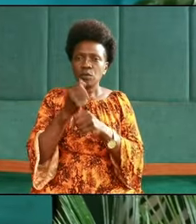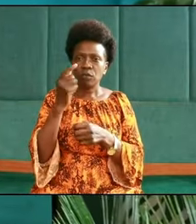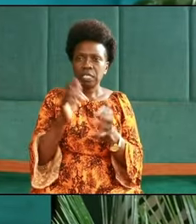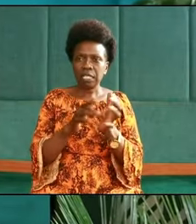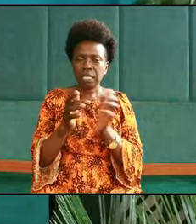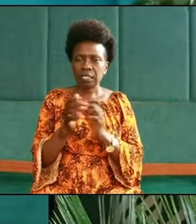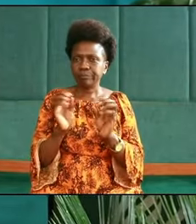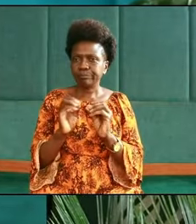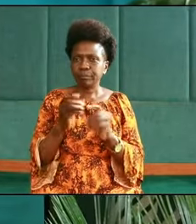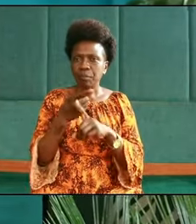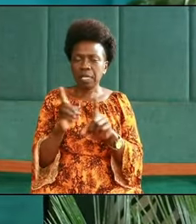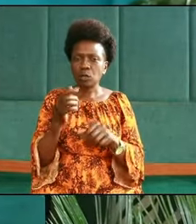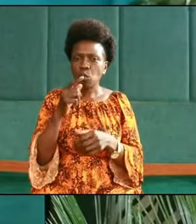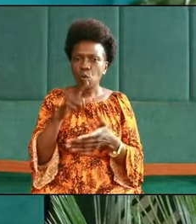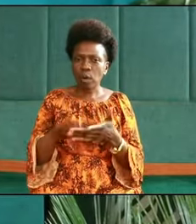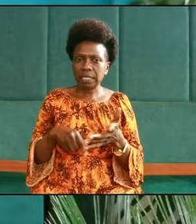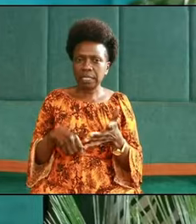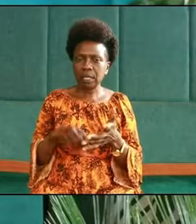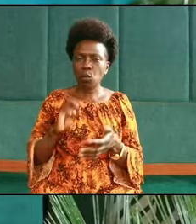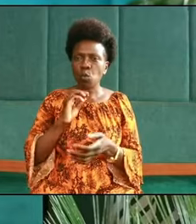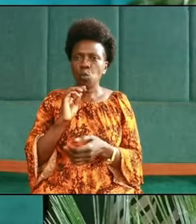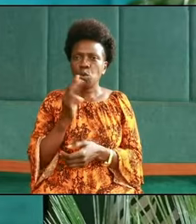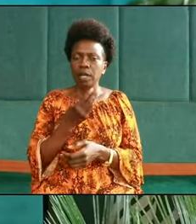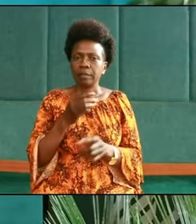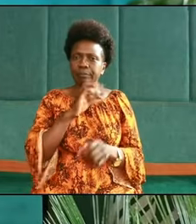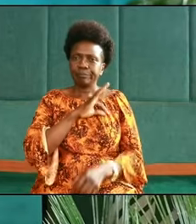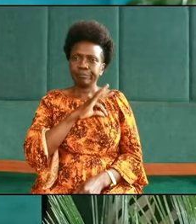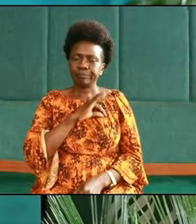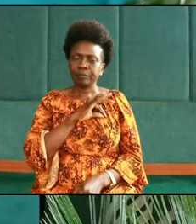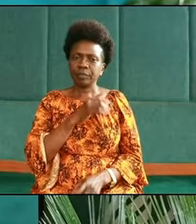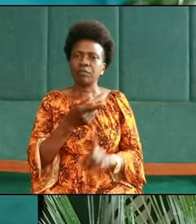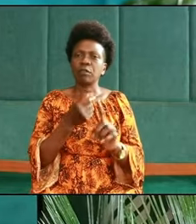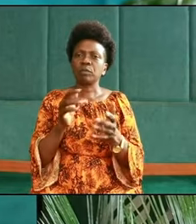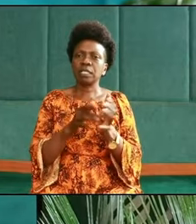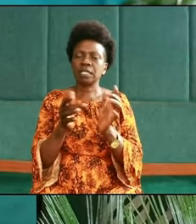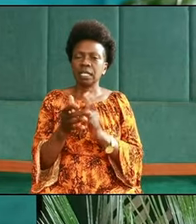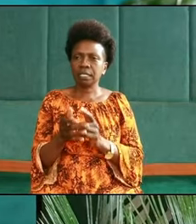Jesus, but what we can gain from Jesus.